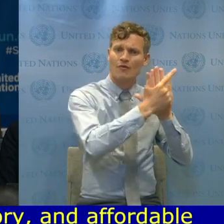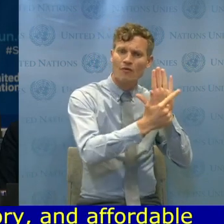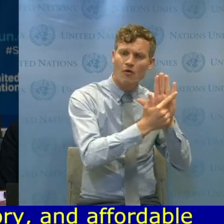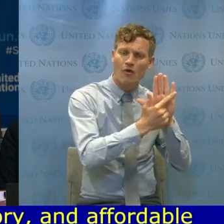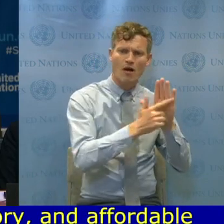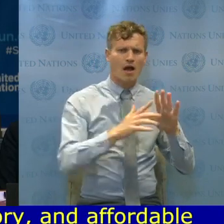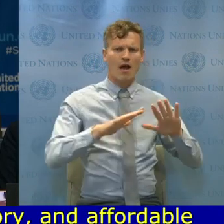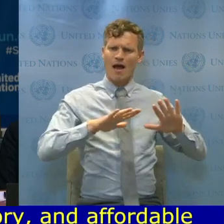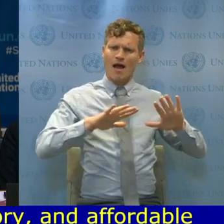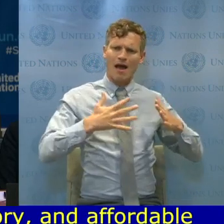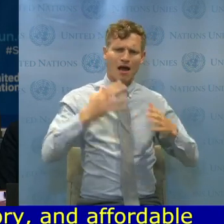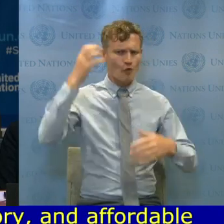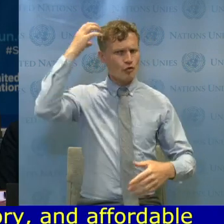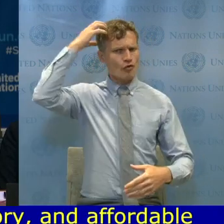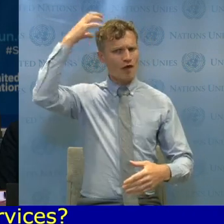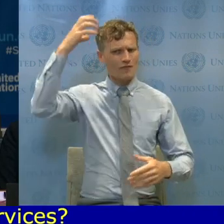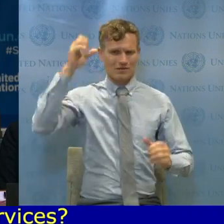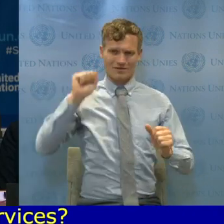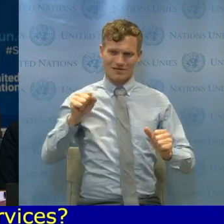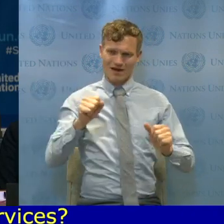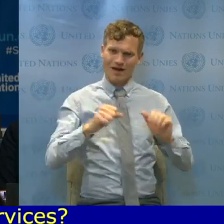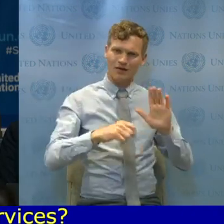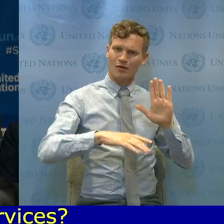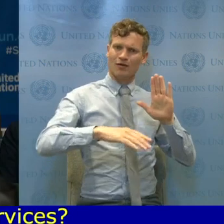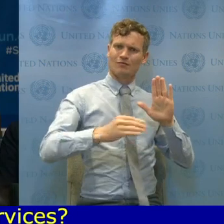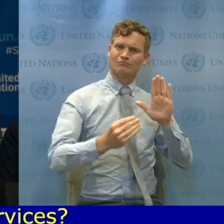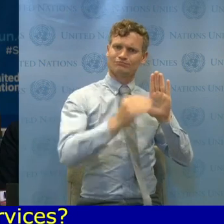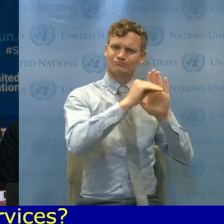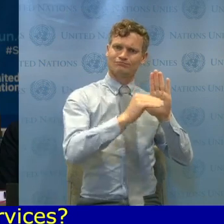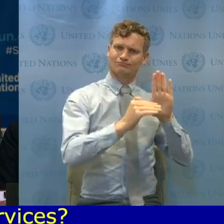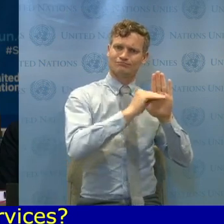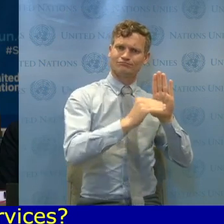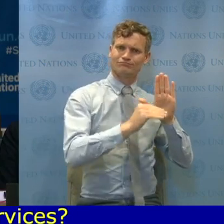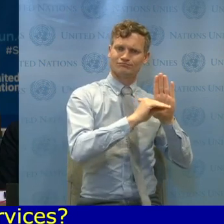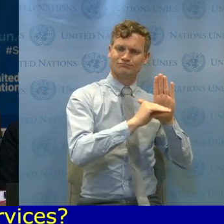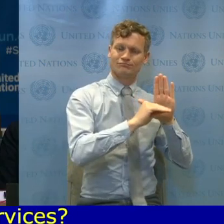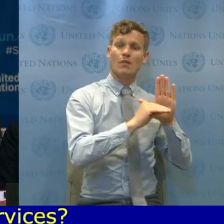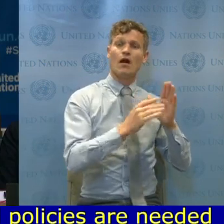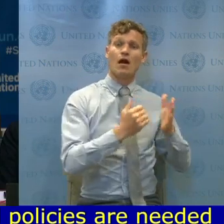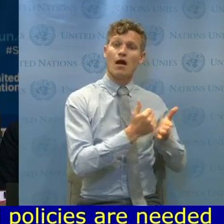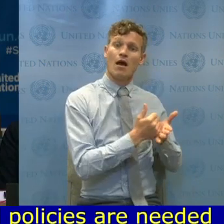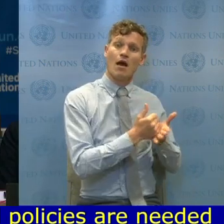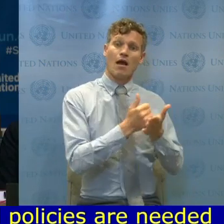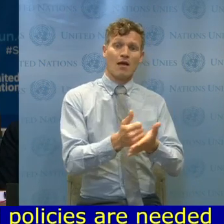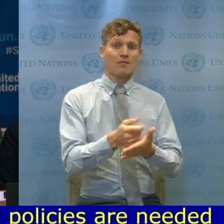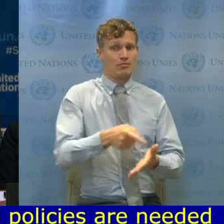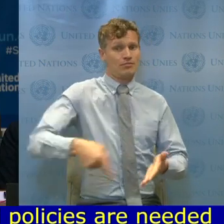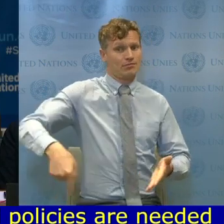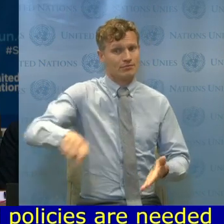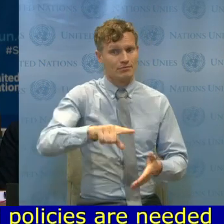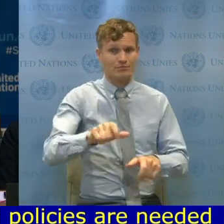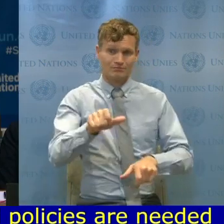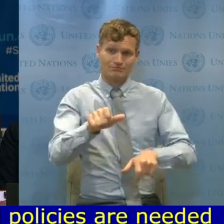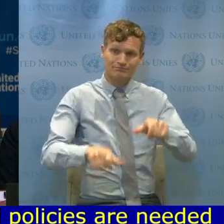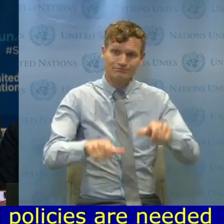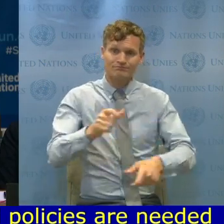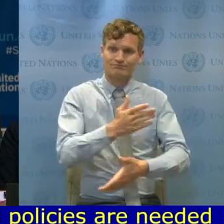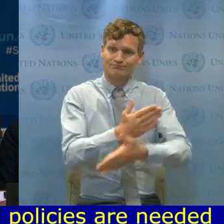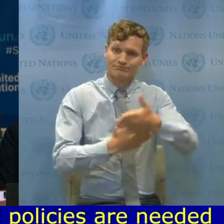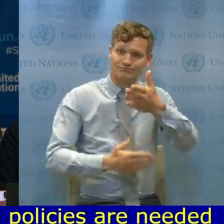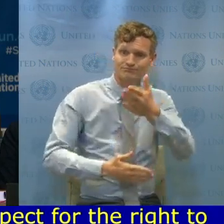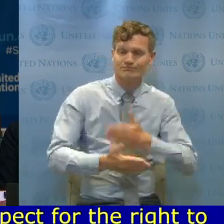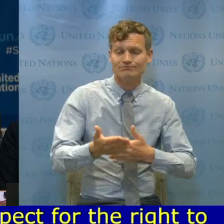respect for the right to free and informed consent and to further raise awareness among health professionals